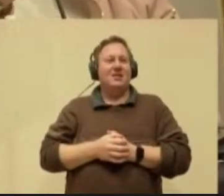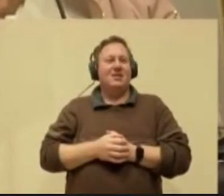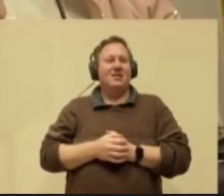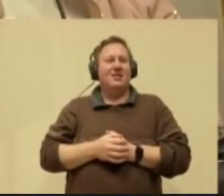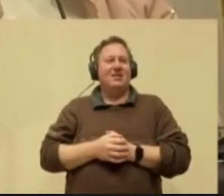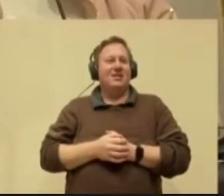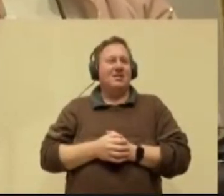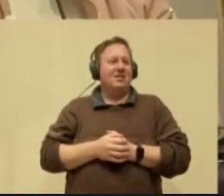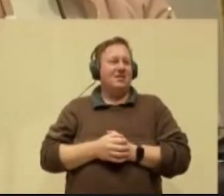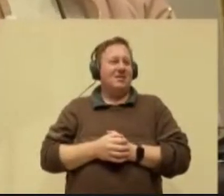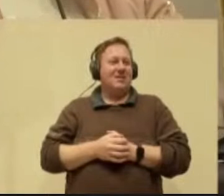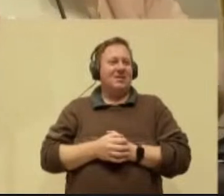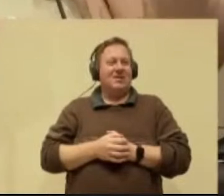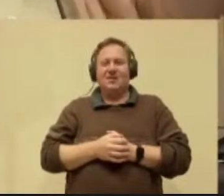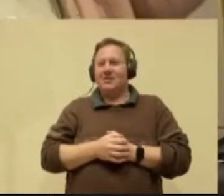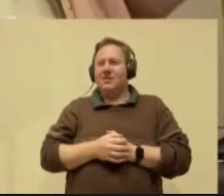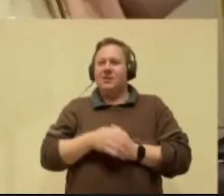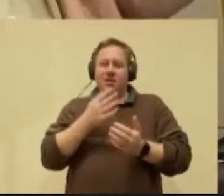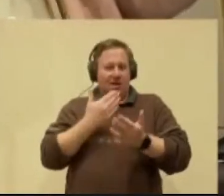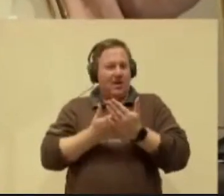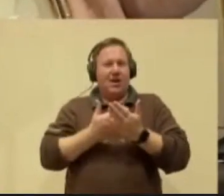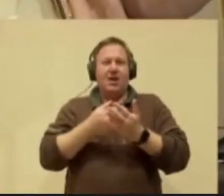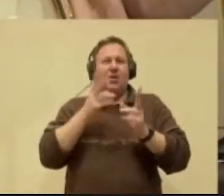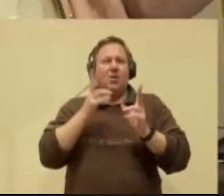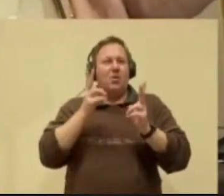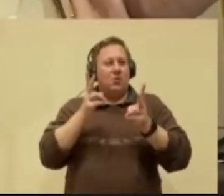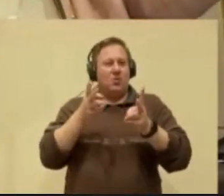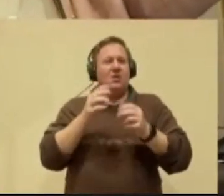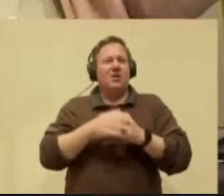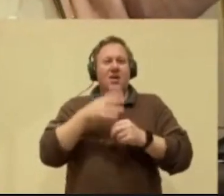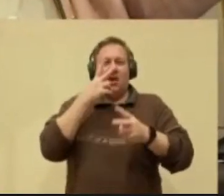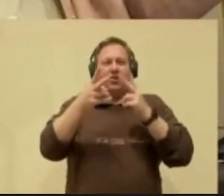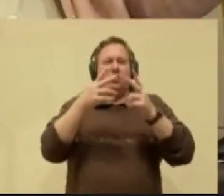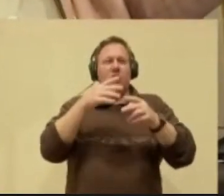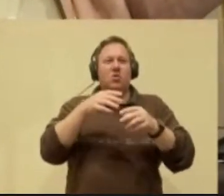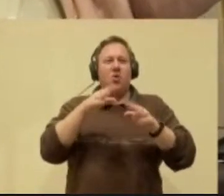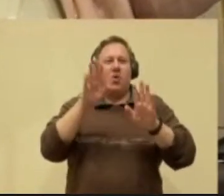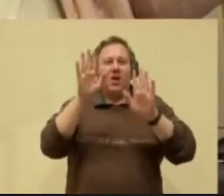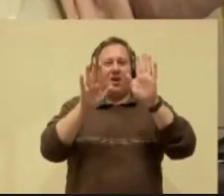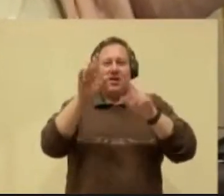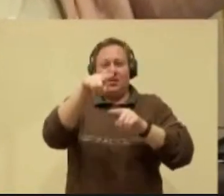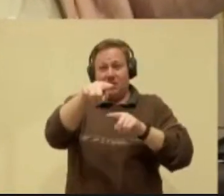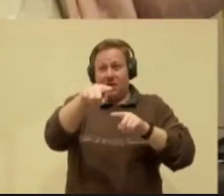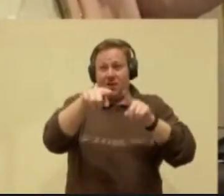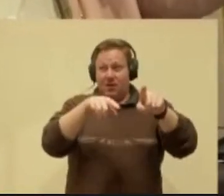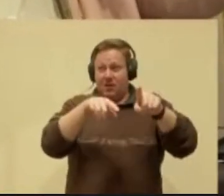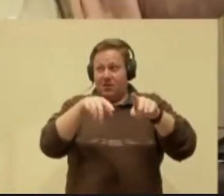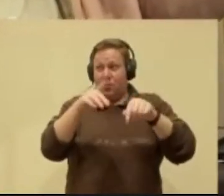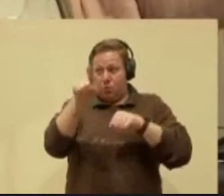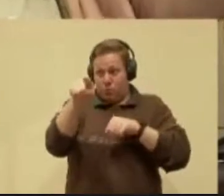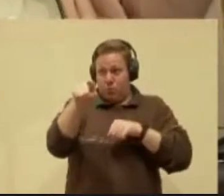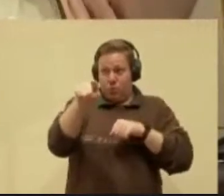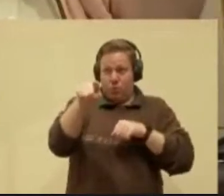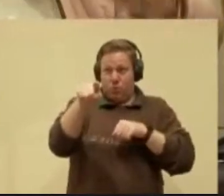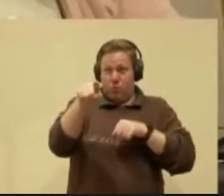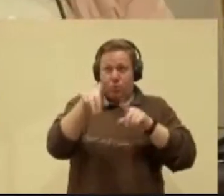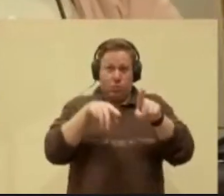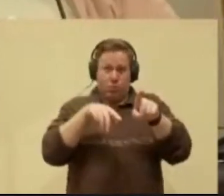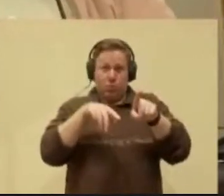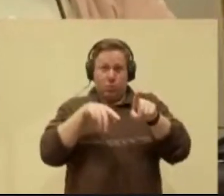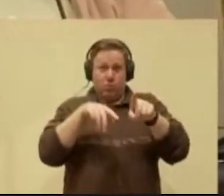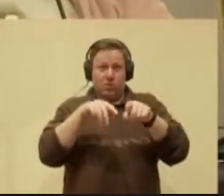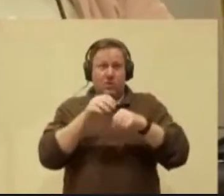you can also move you can also move i saw a hint here is it you is it you